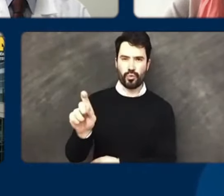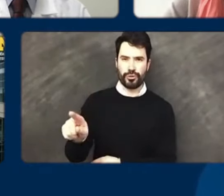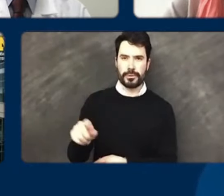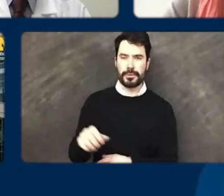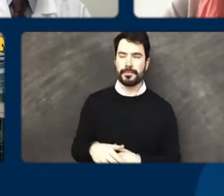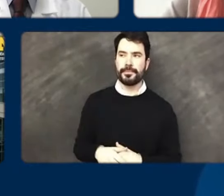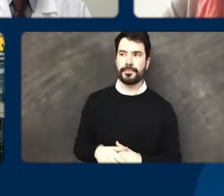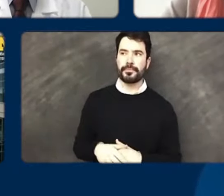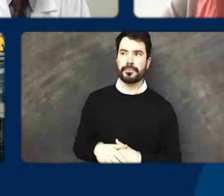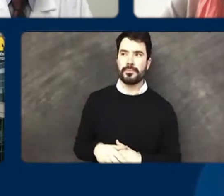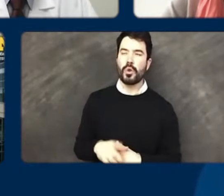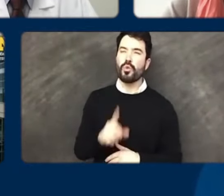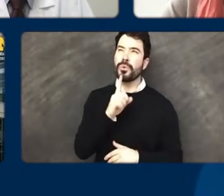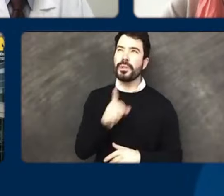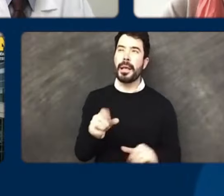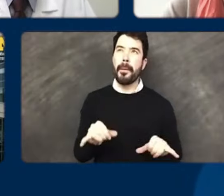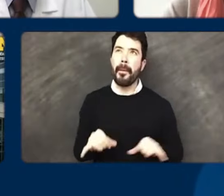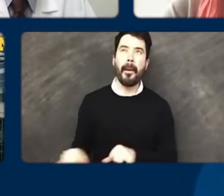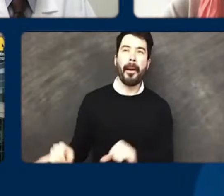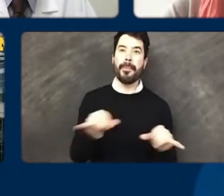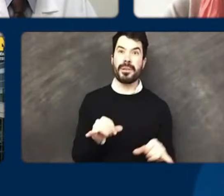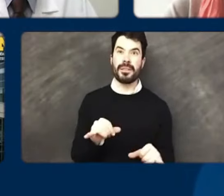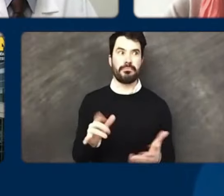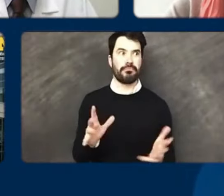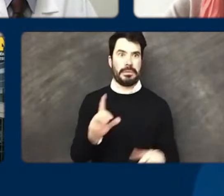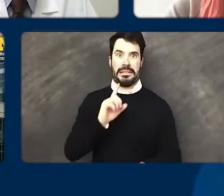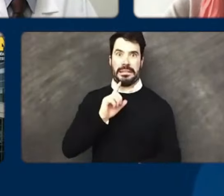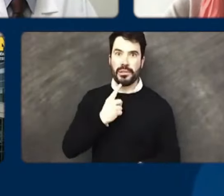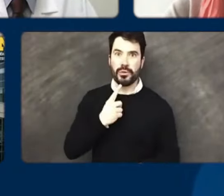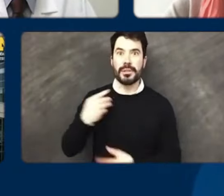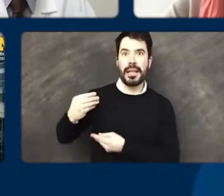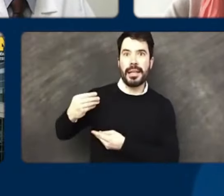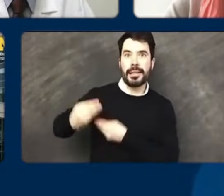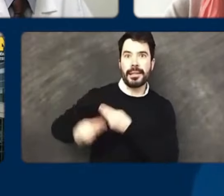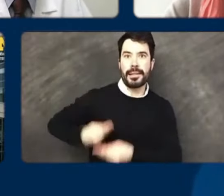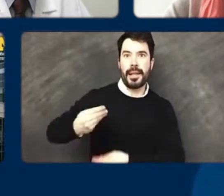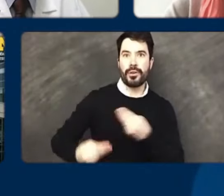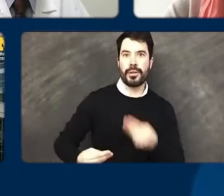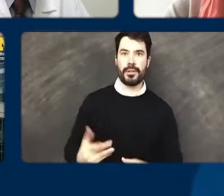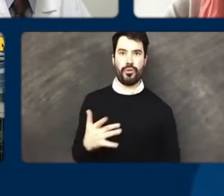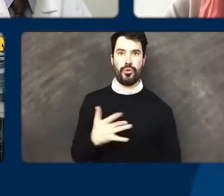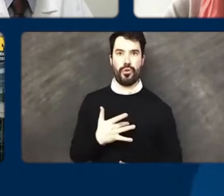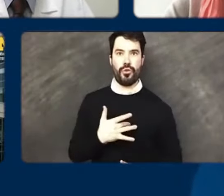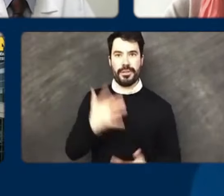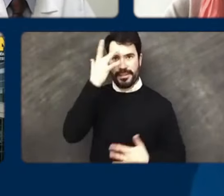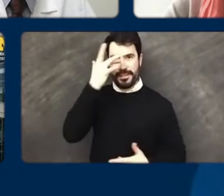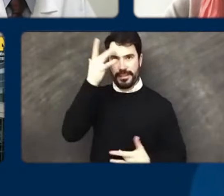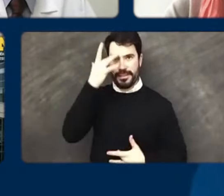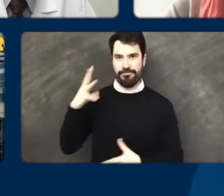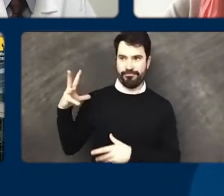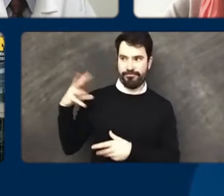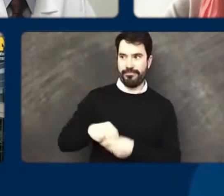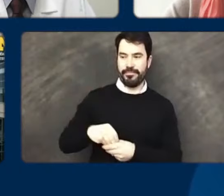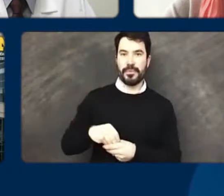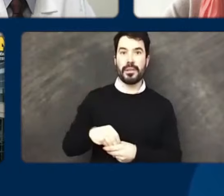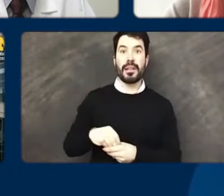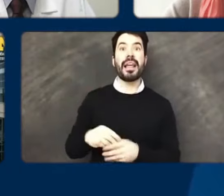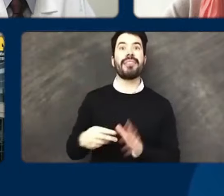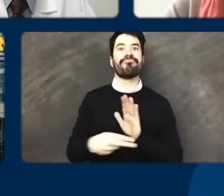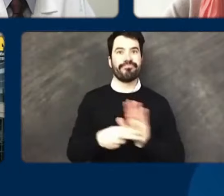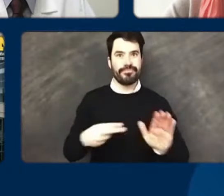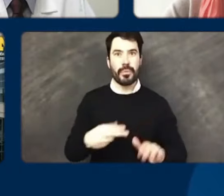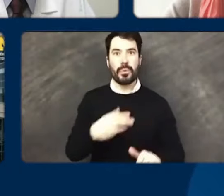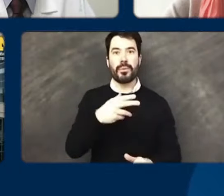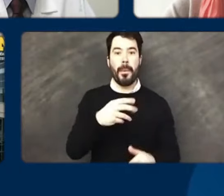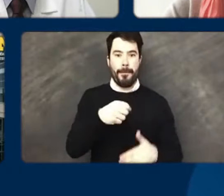most serious inherited heart and vascular diseases that affect people assigned female at birth? And what are